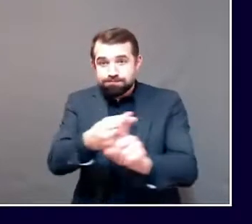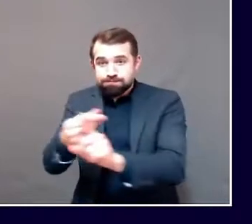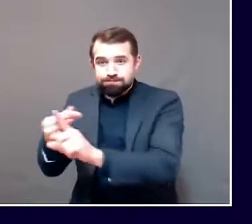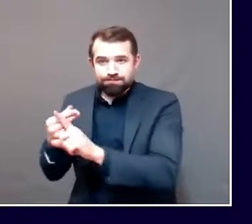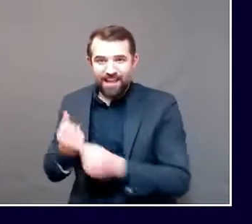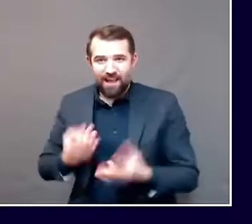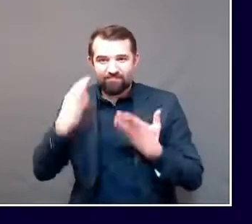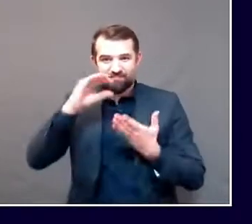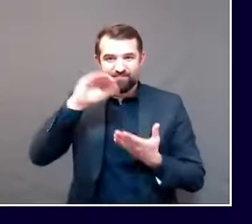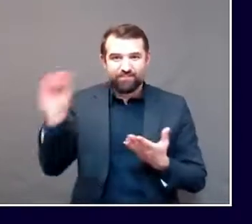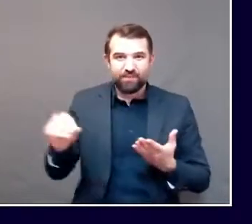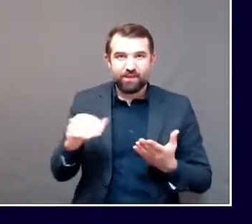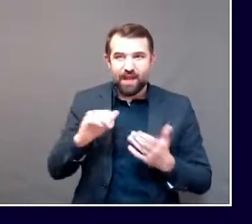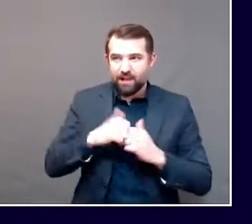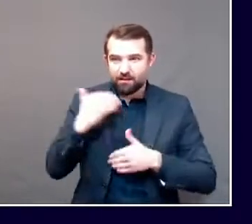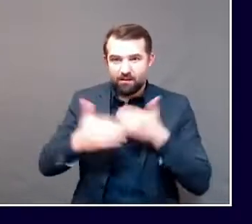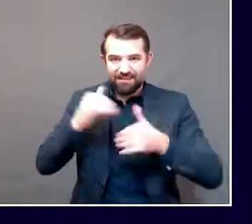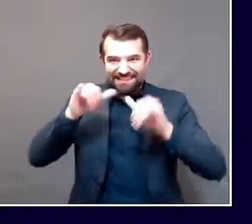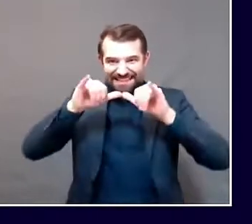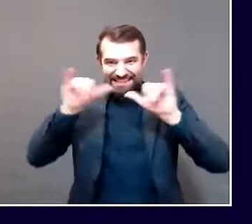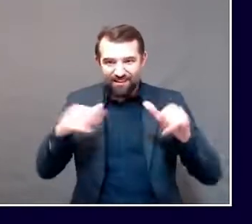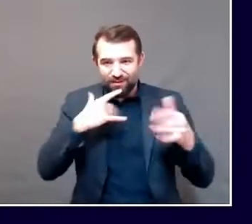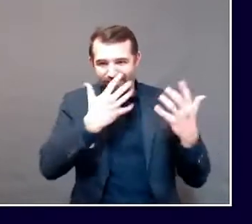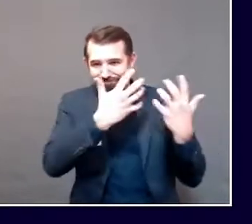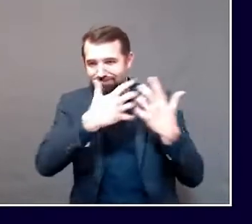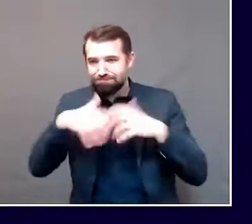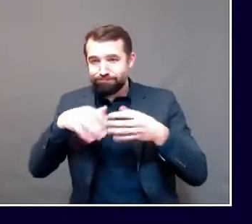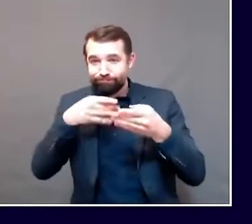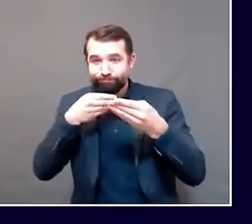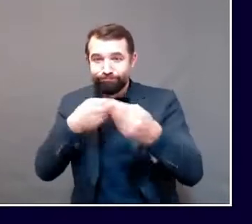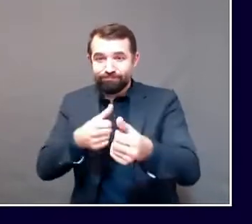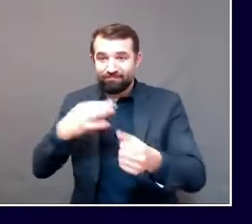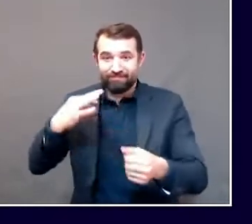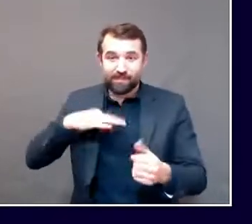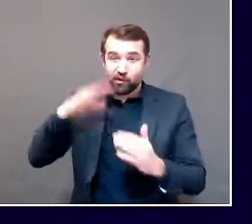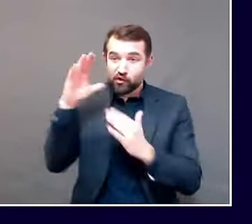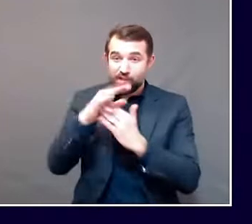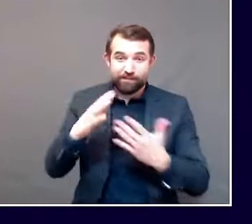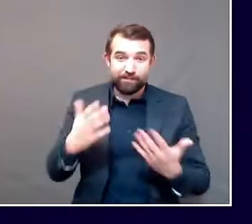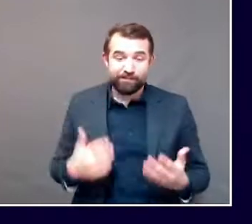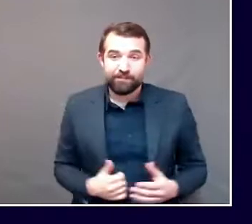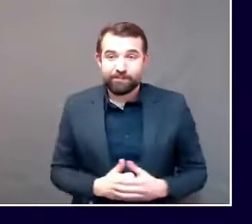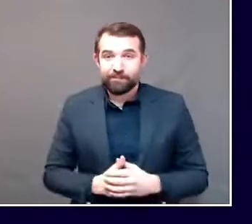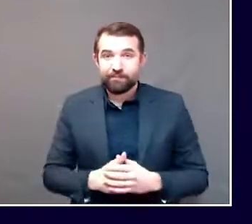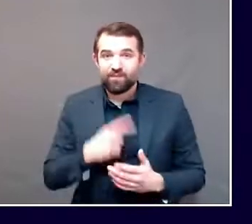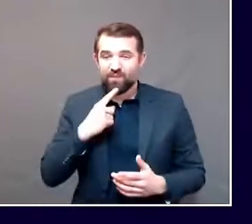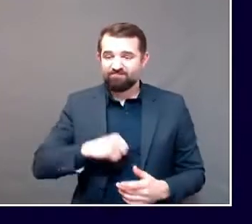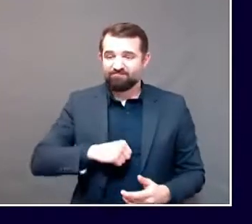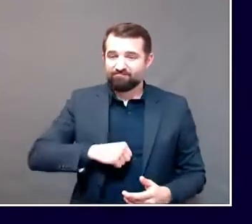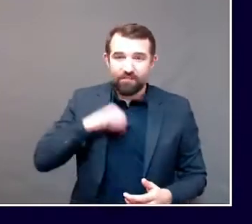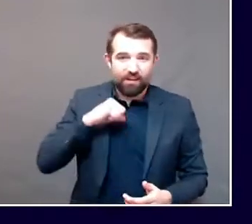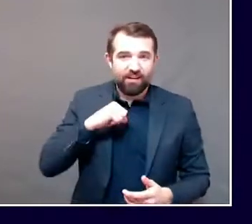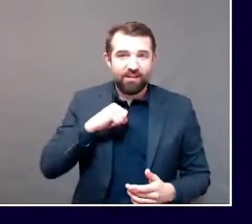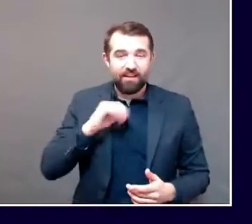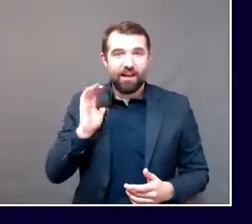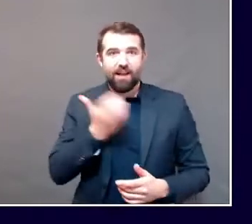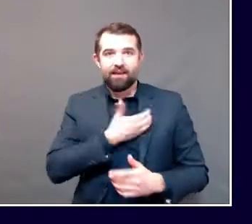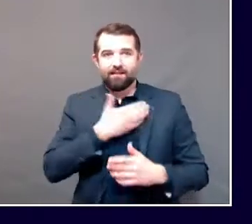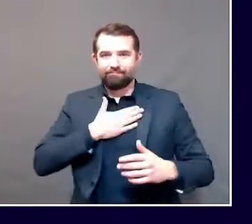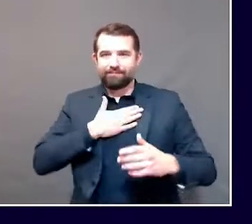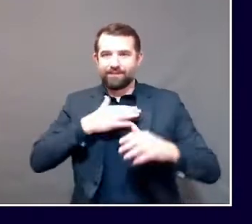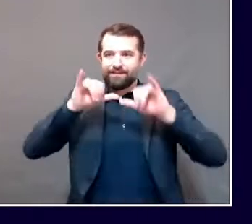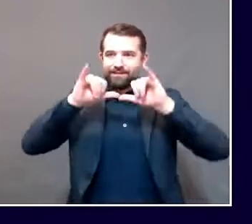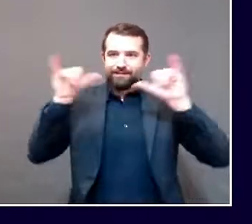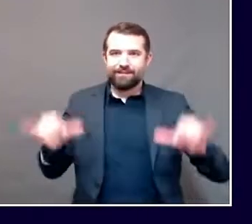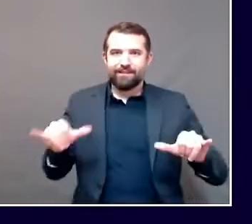of the way that healthcare providers across the state of Maine have responded to the call to help vaccinate. I'm